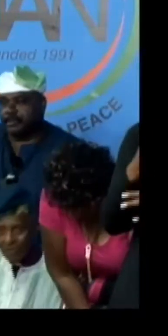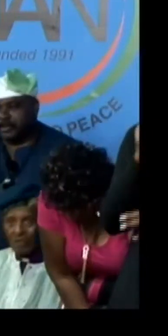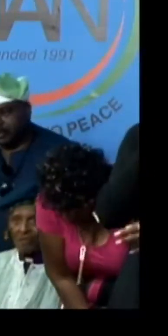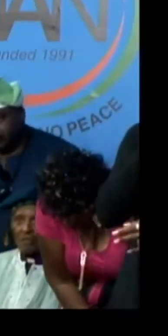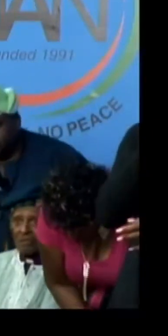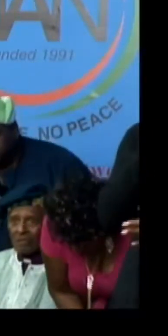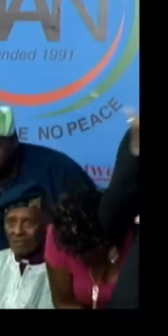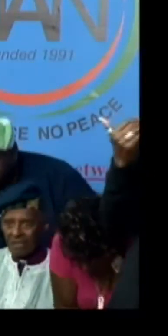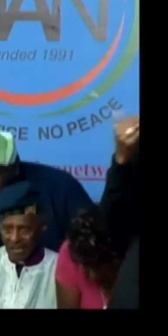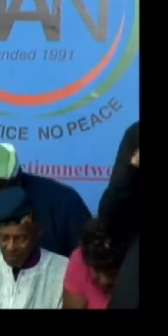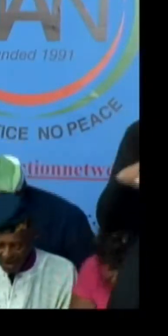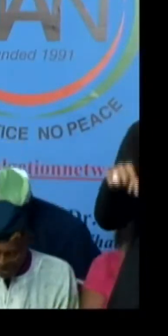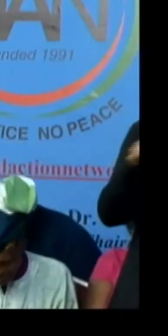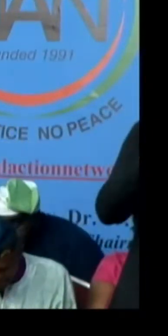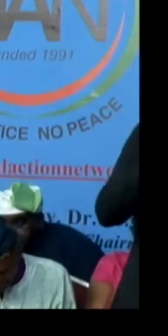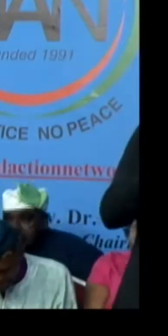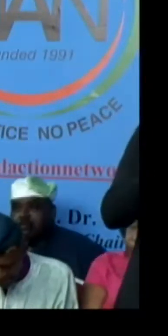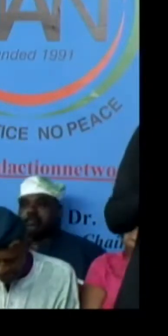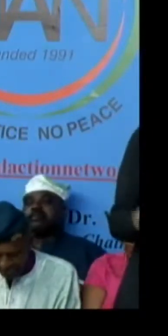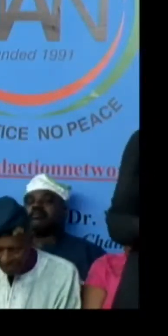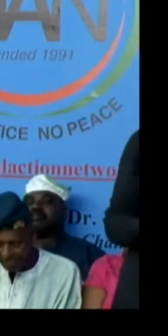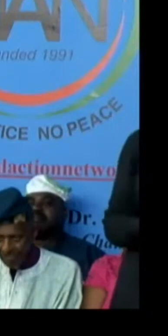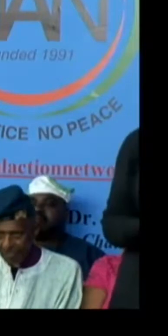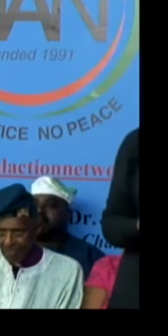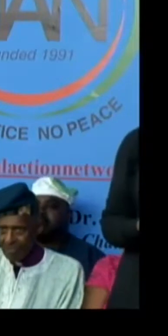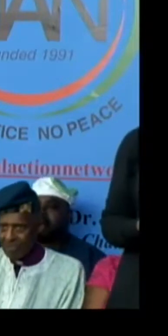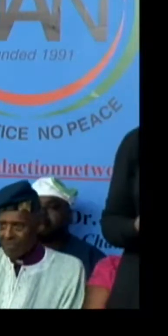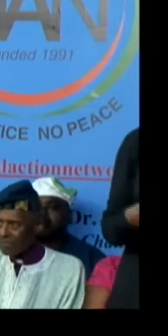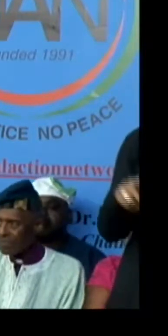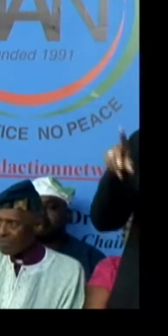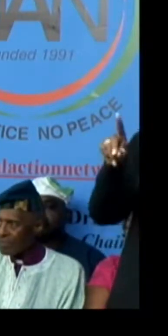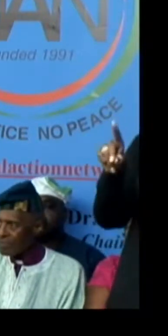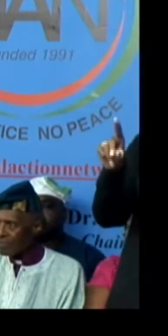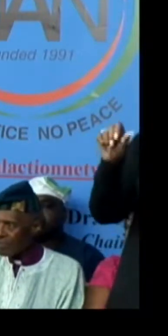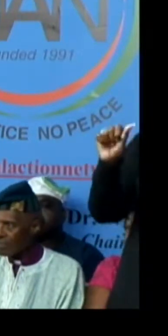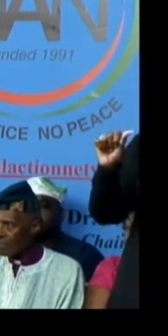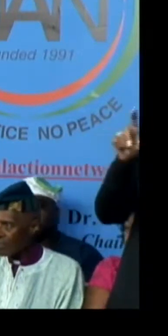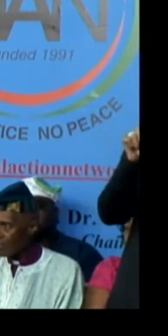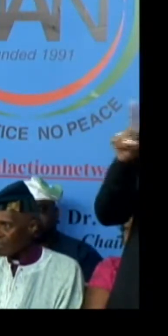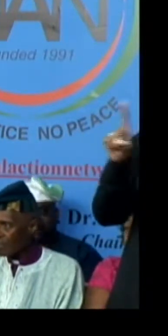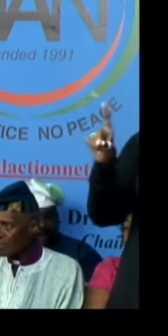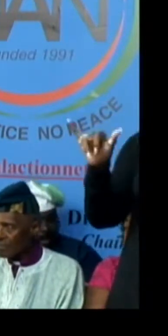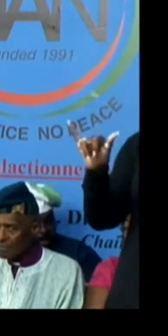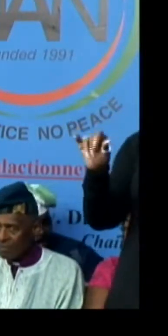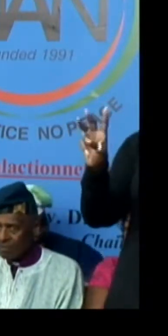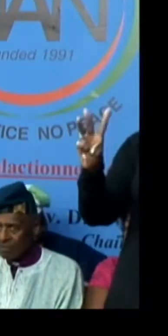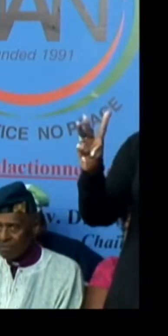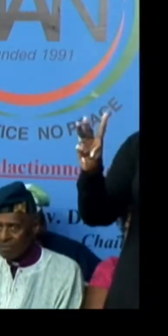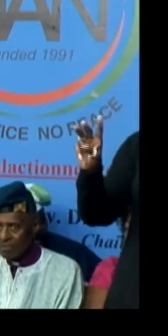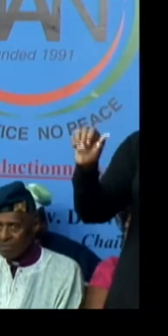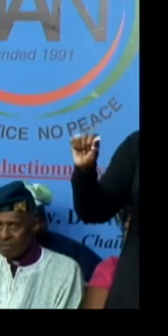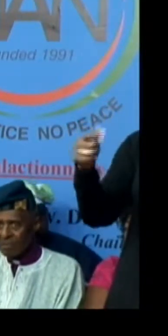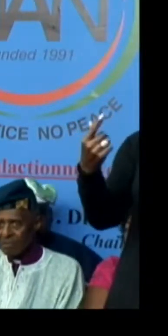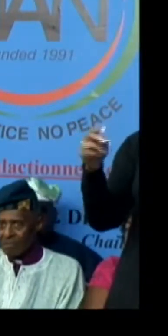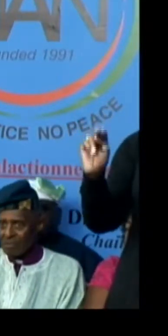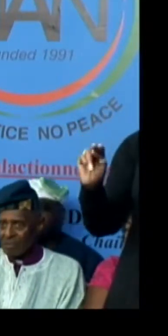Now, can you imagine if President Obama had made a racial